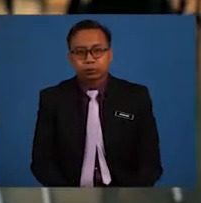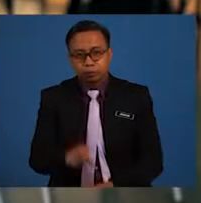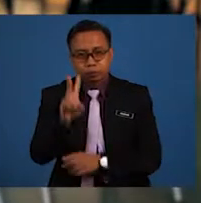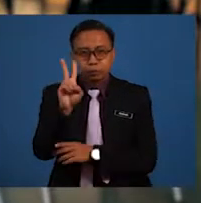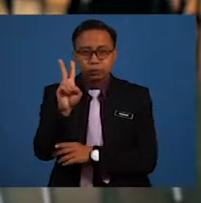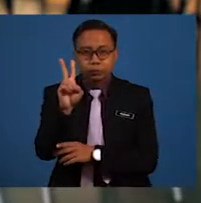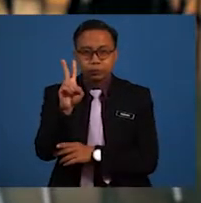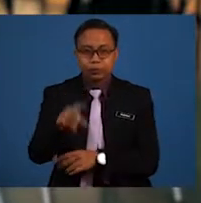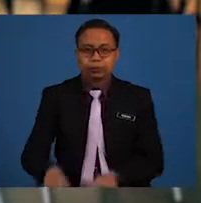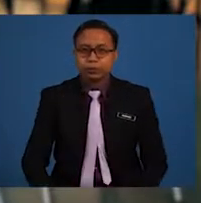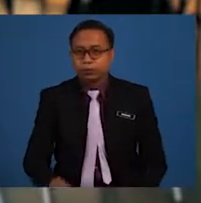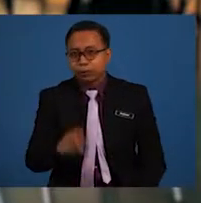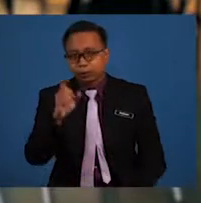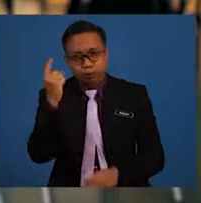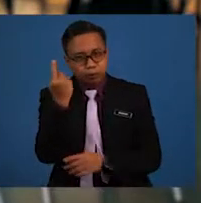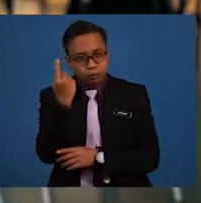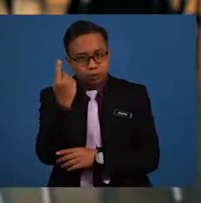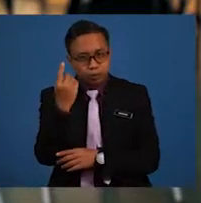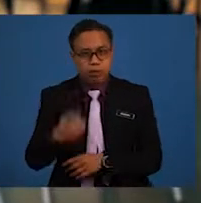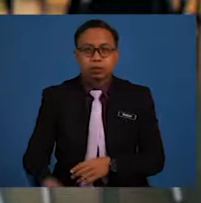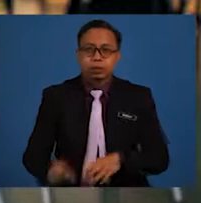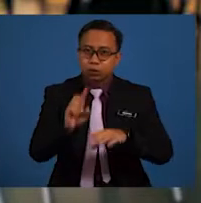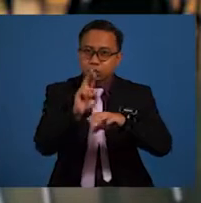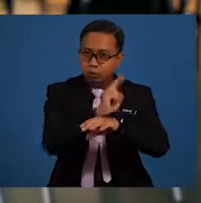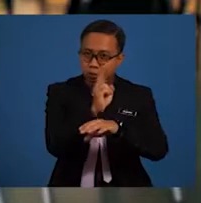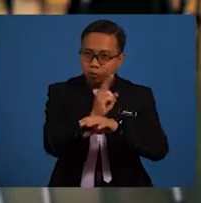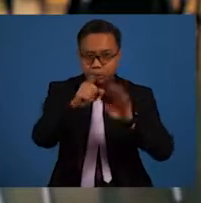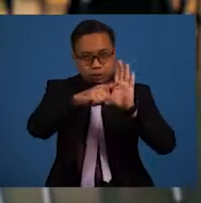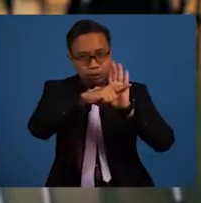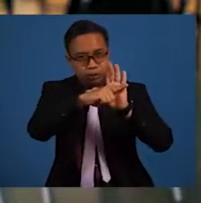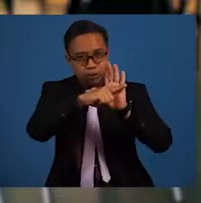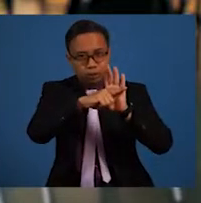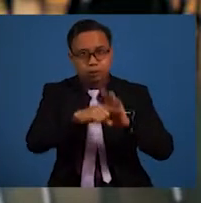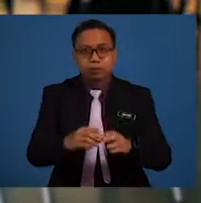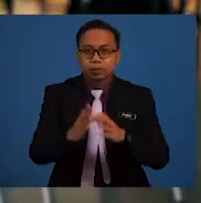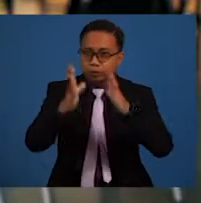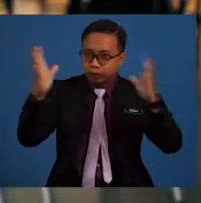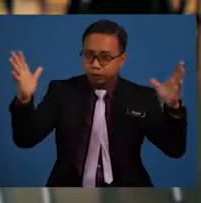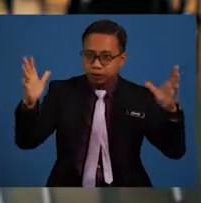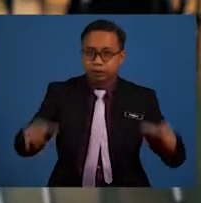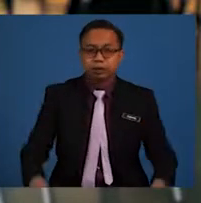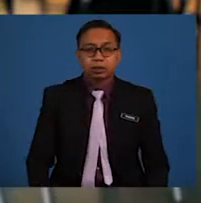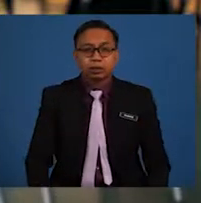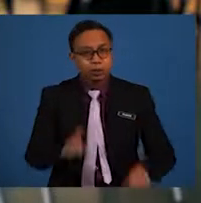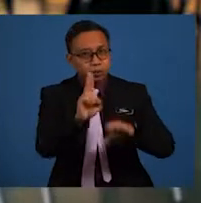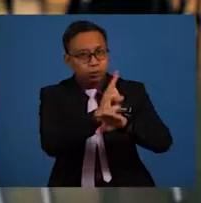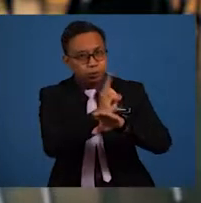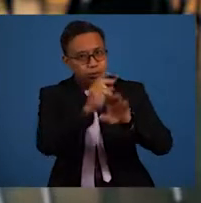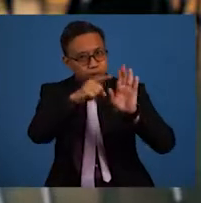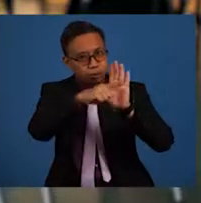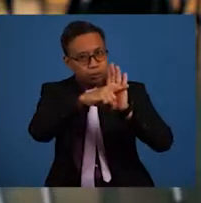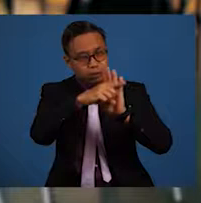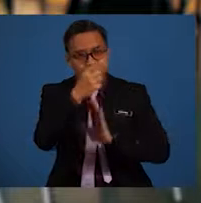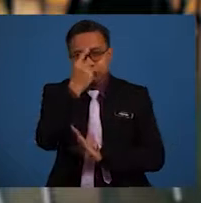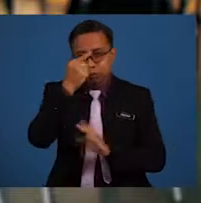Two, you also use a dash to emphasize. You use a dash